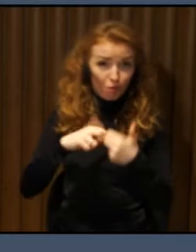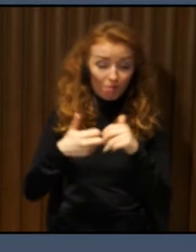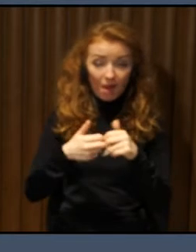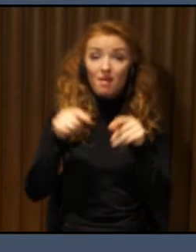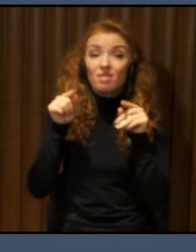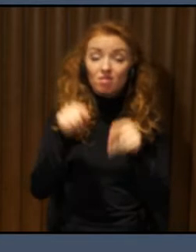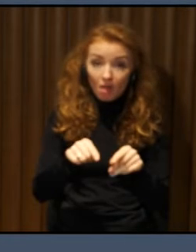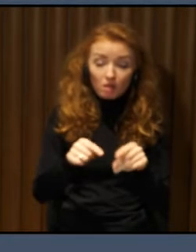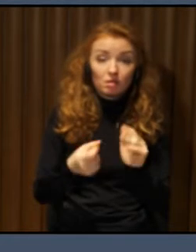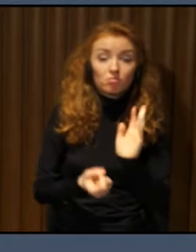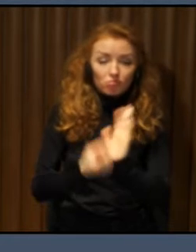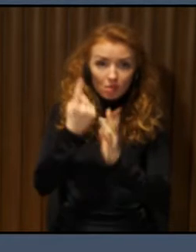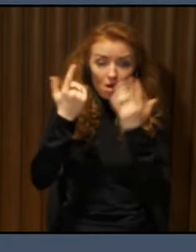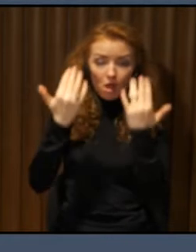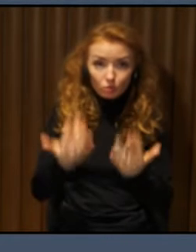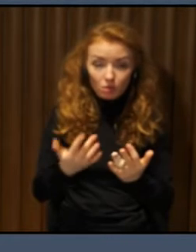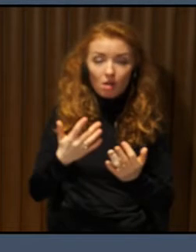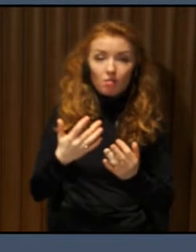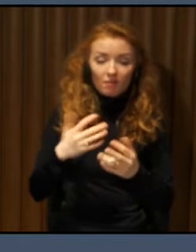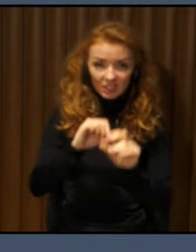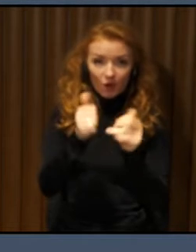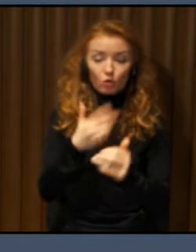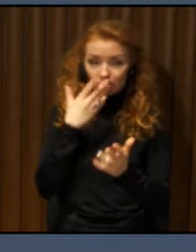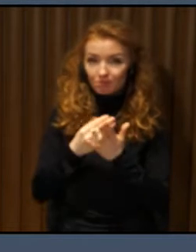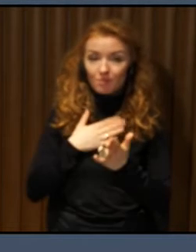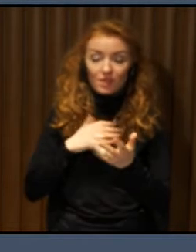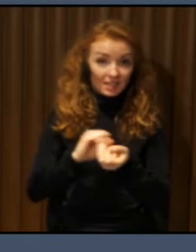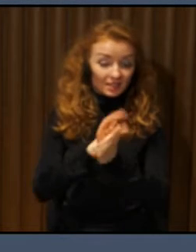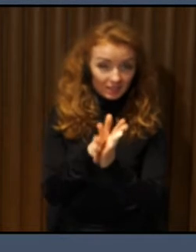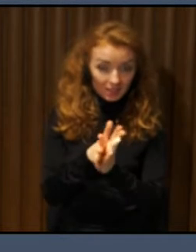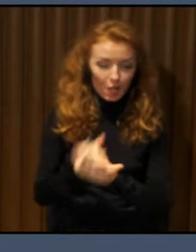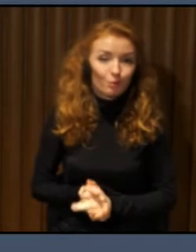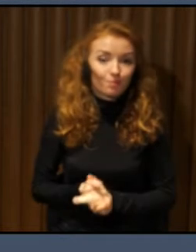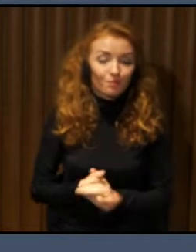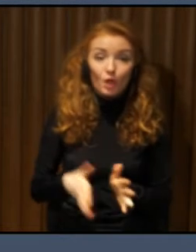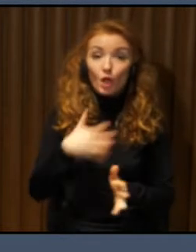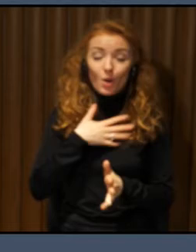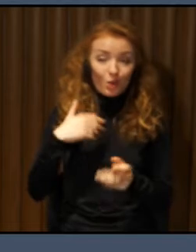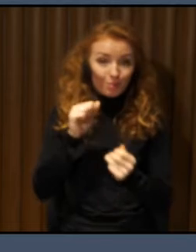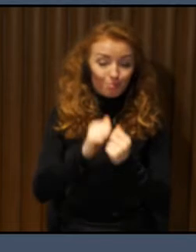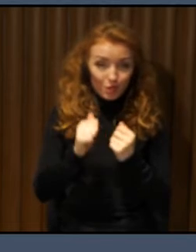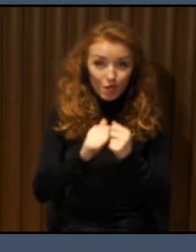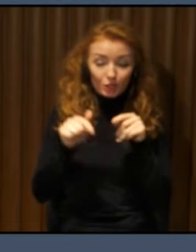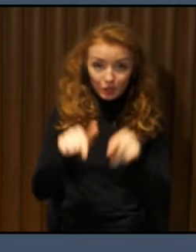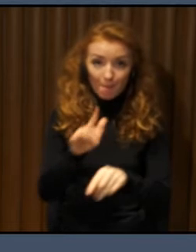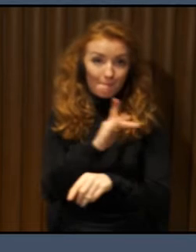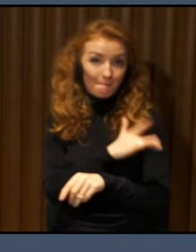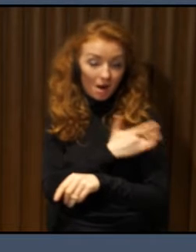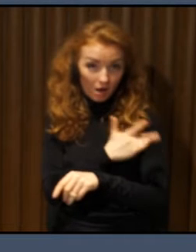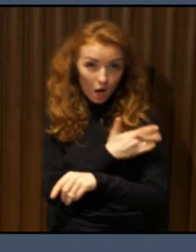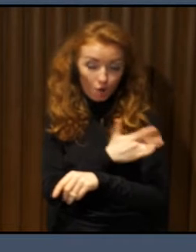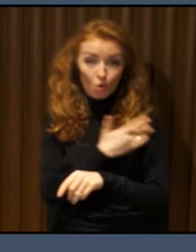system is often these services are delivered without end user input. It's often there's a bit of funding, someone's just trying to